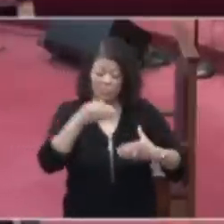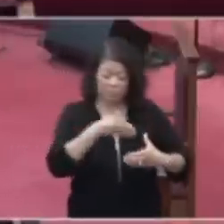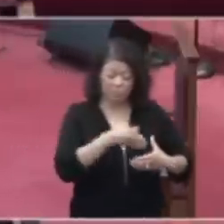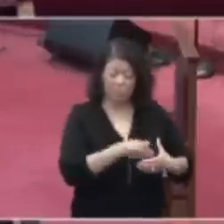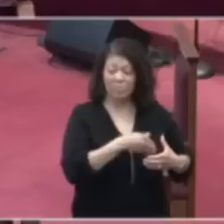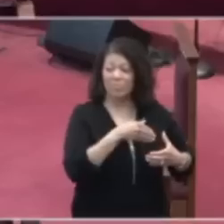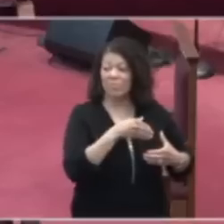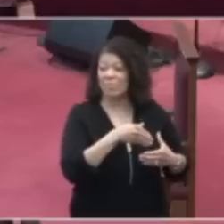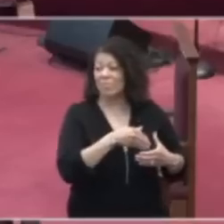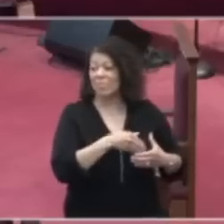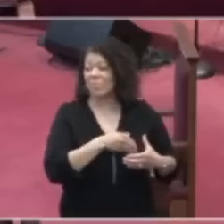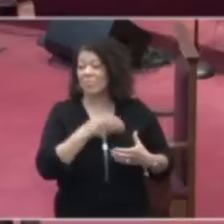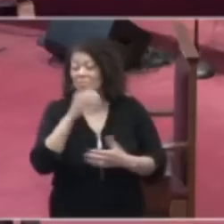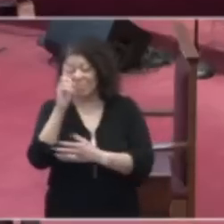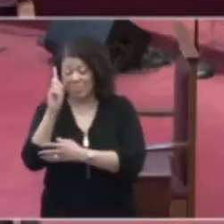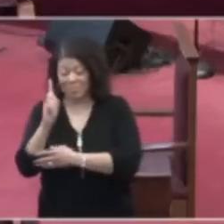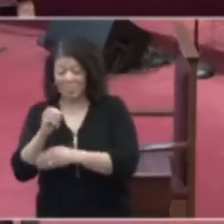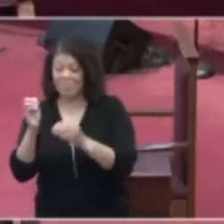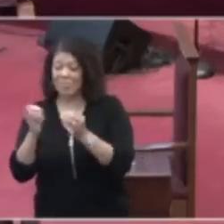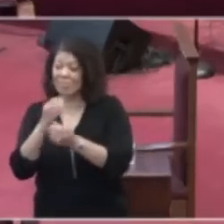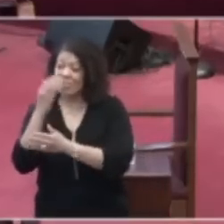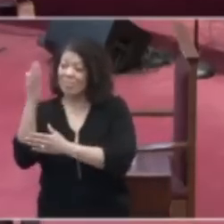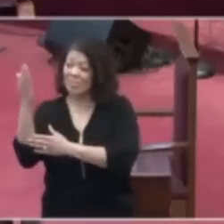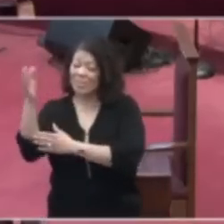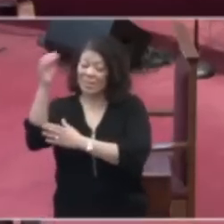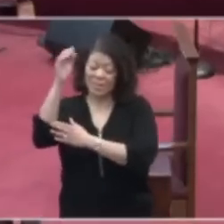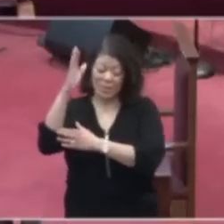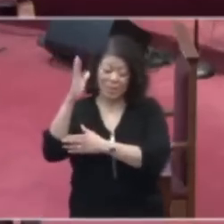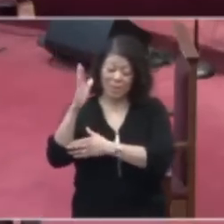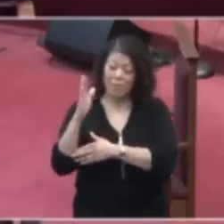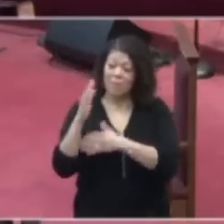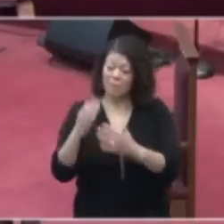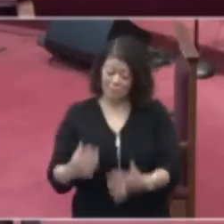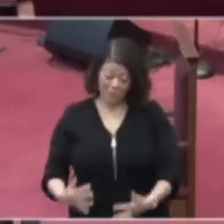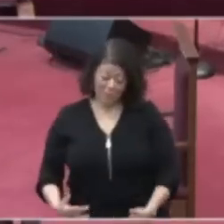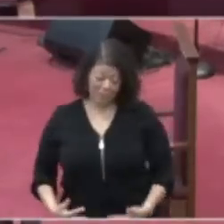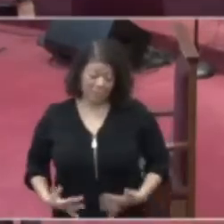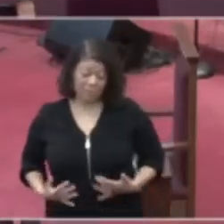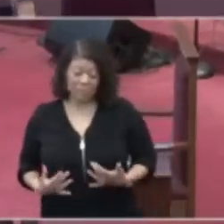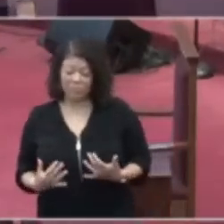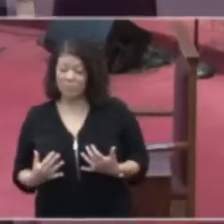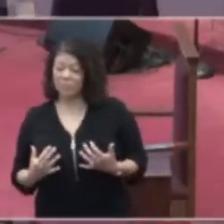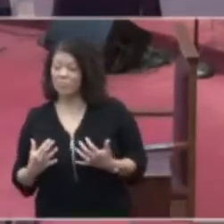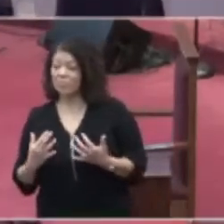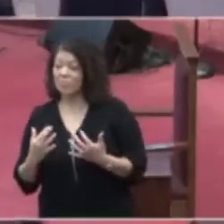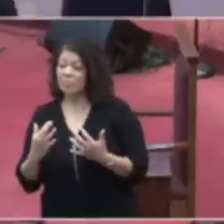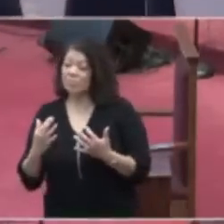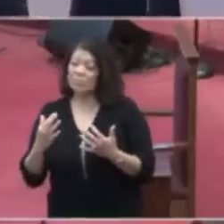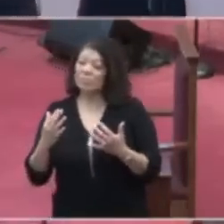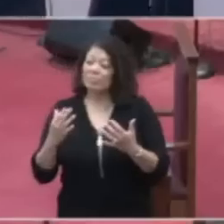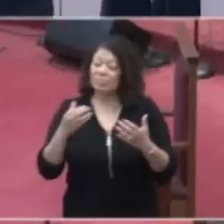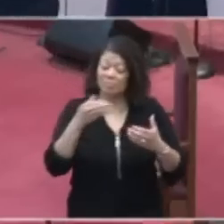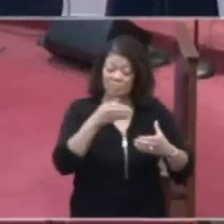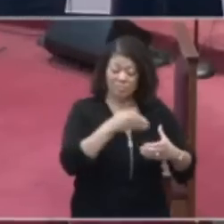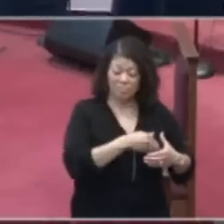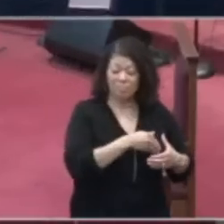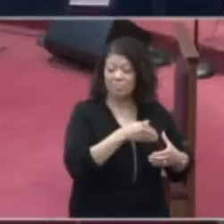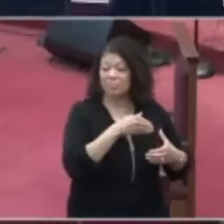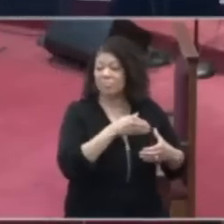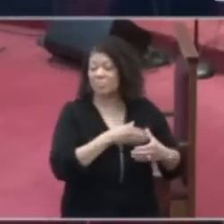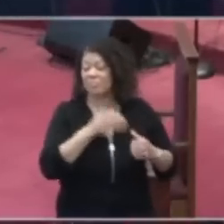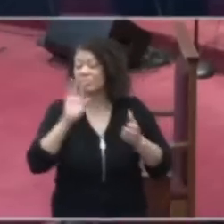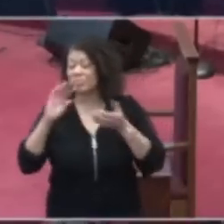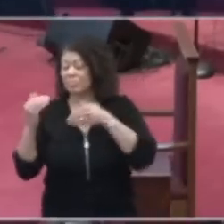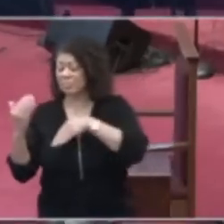With your anointing. Come on, sing it again. Say, fill me up. Fill me up. Fill me